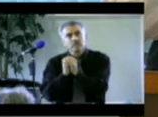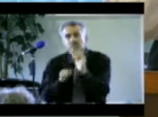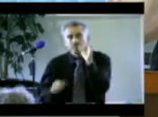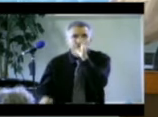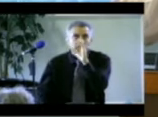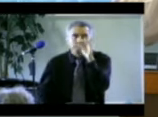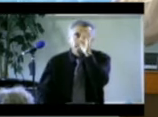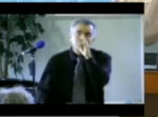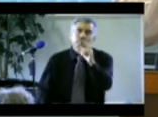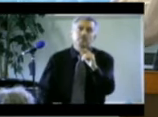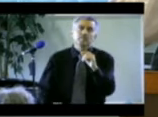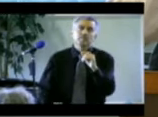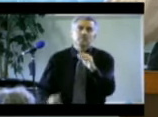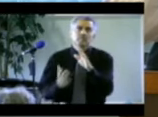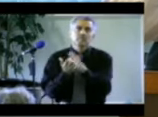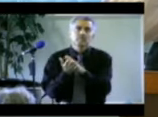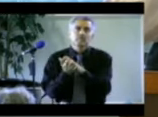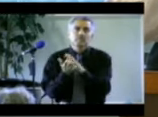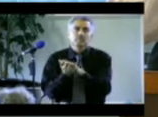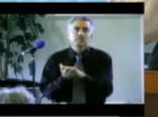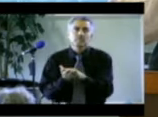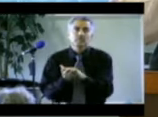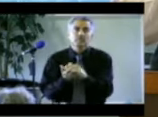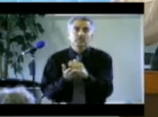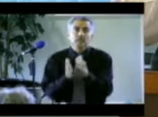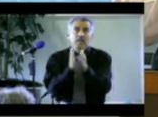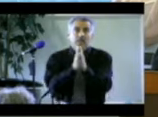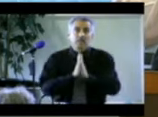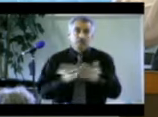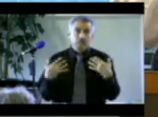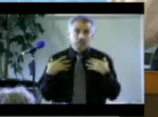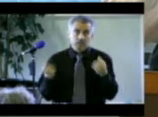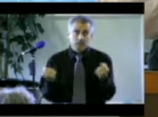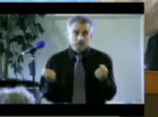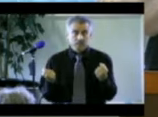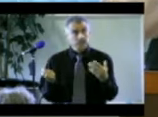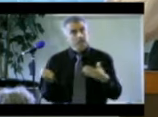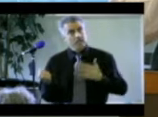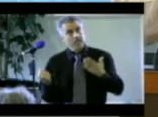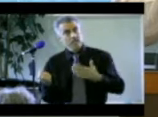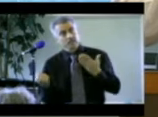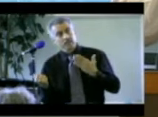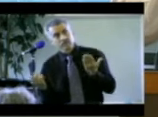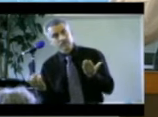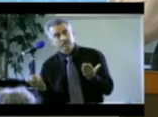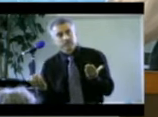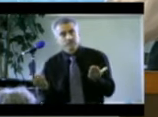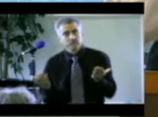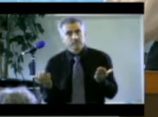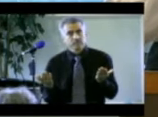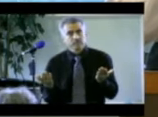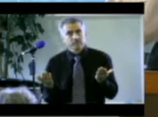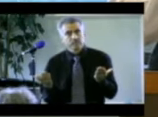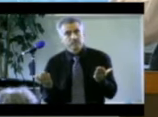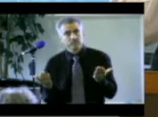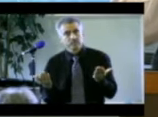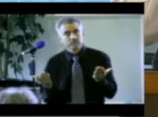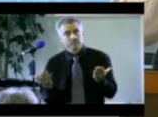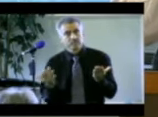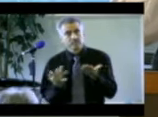praise. I ask for health and happiness, your friendship all my